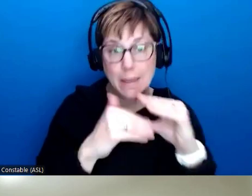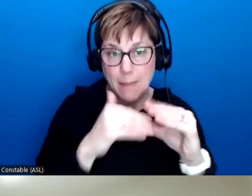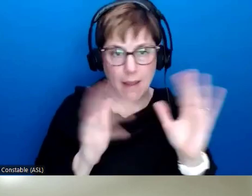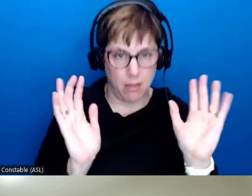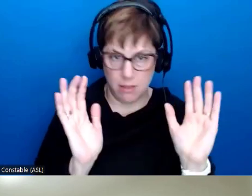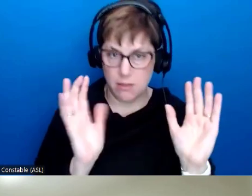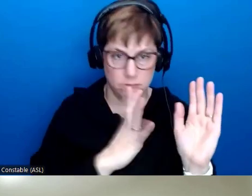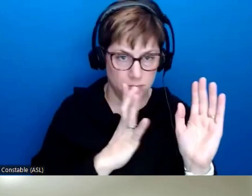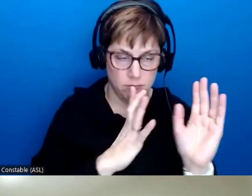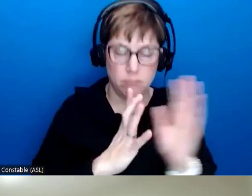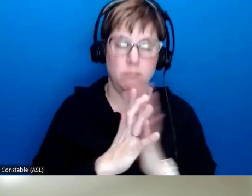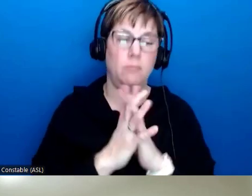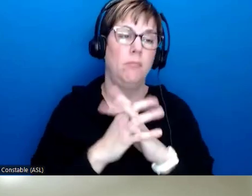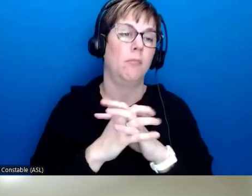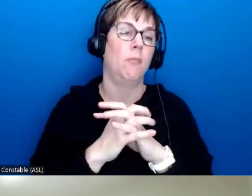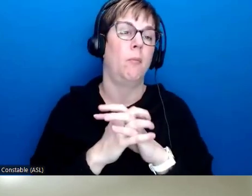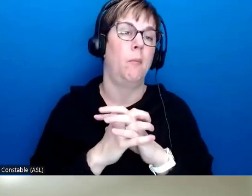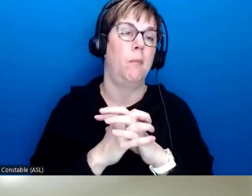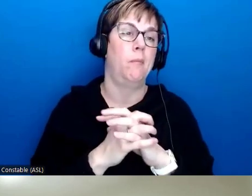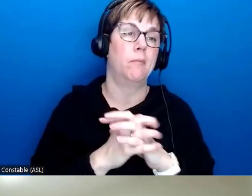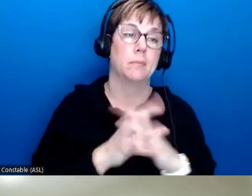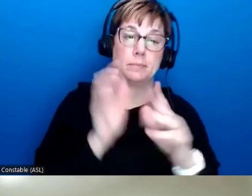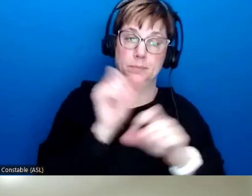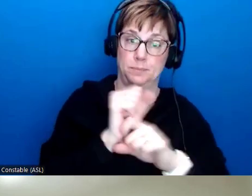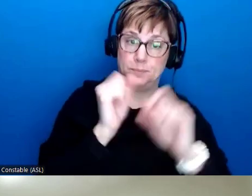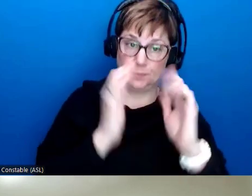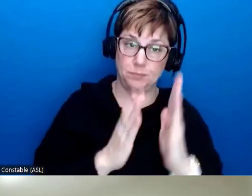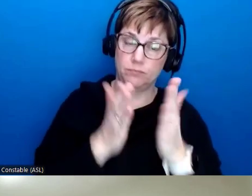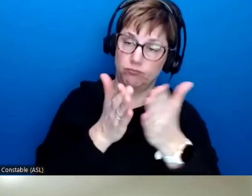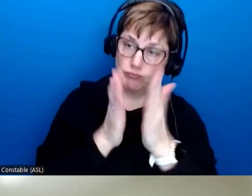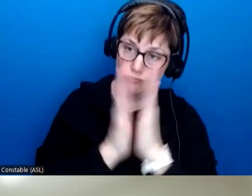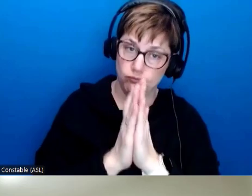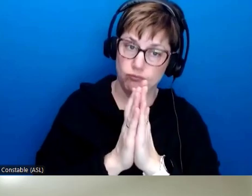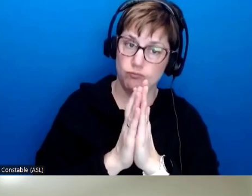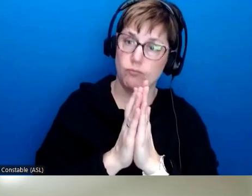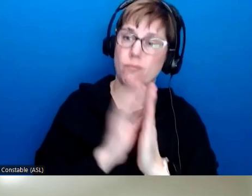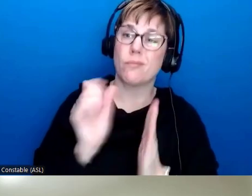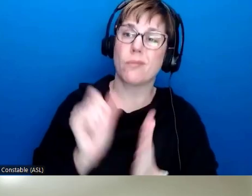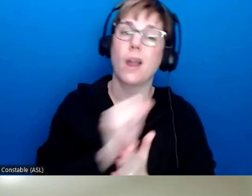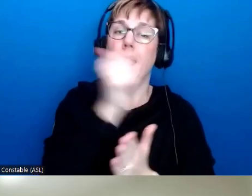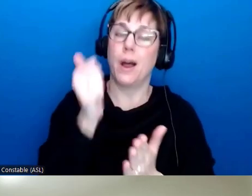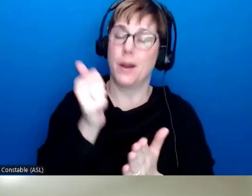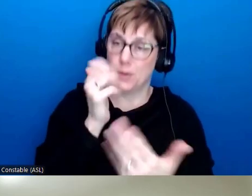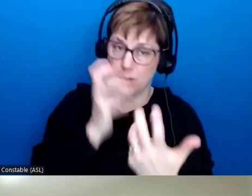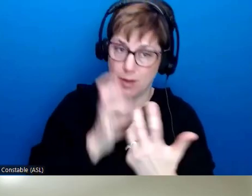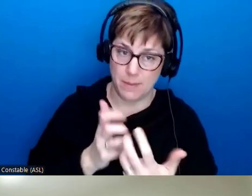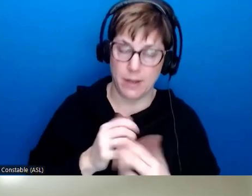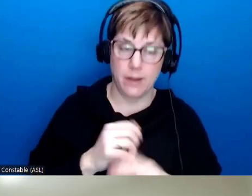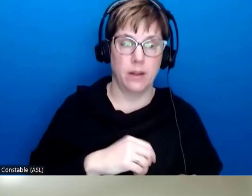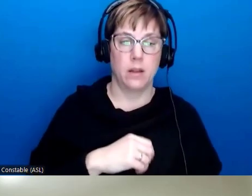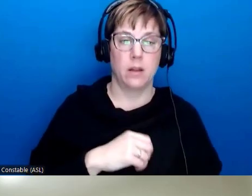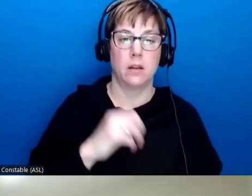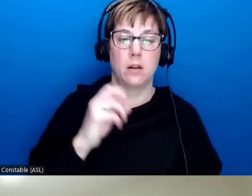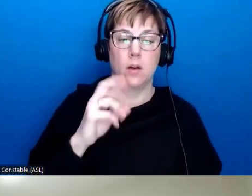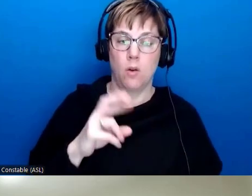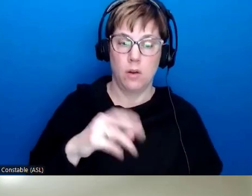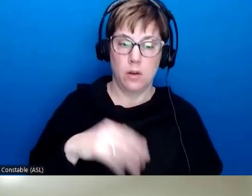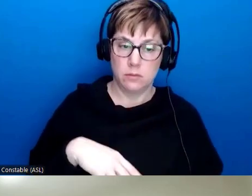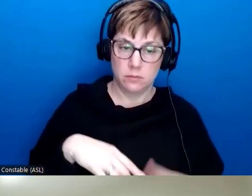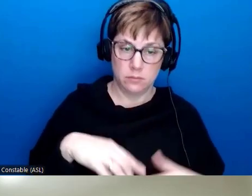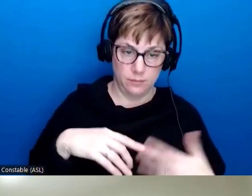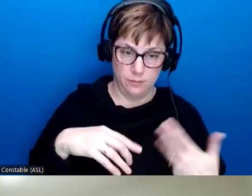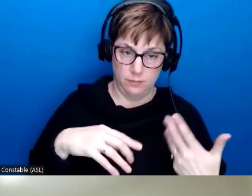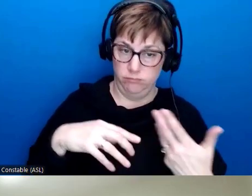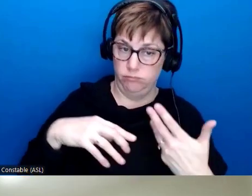then when the employee requests another accommodation or does not explains to the employer during the